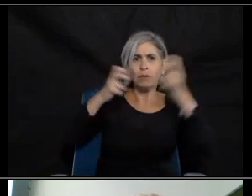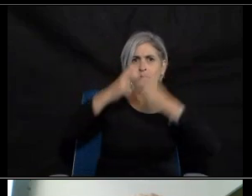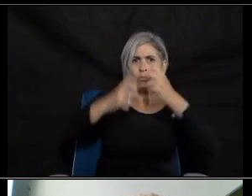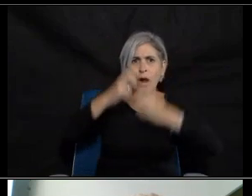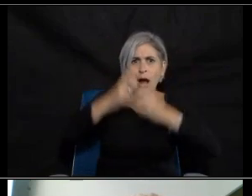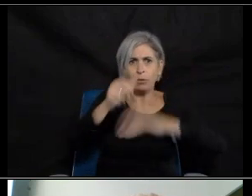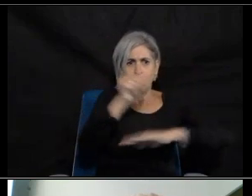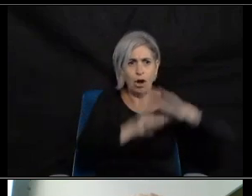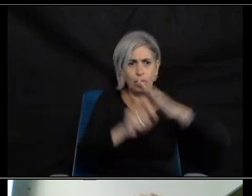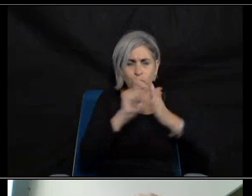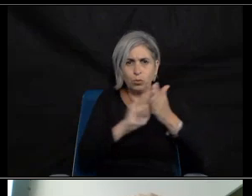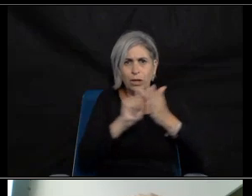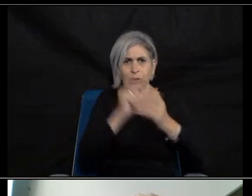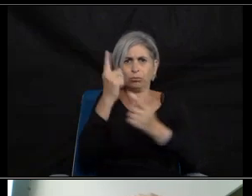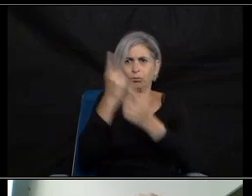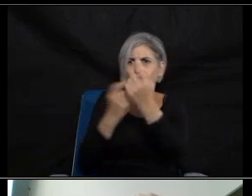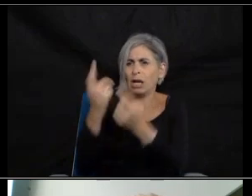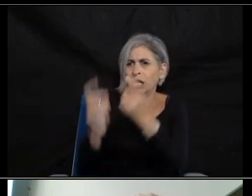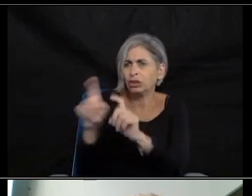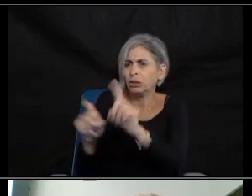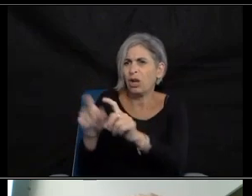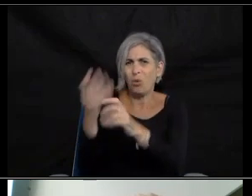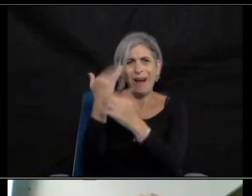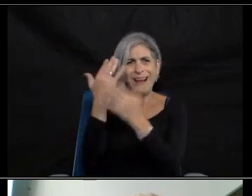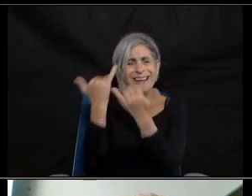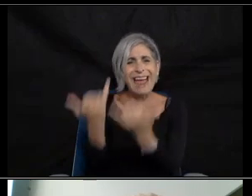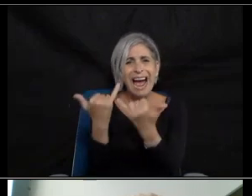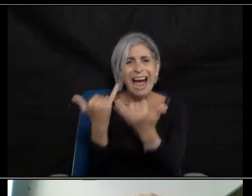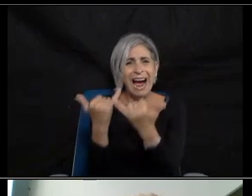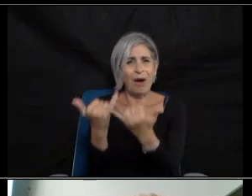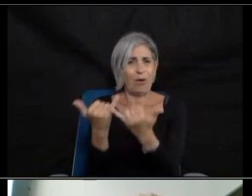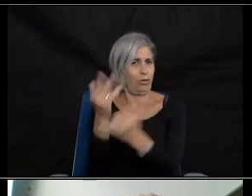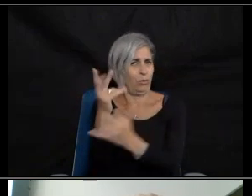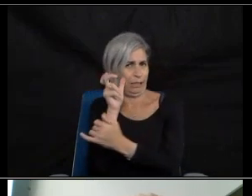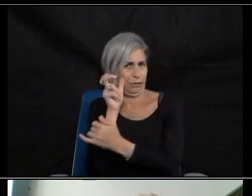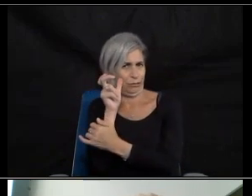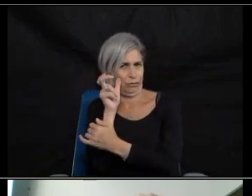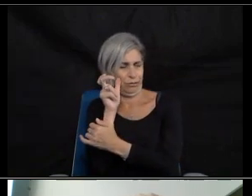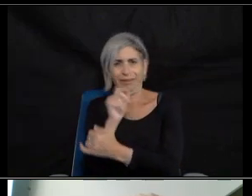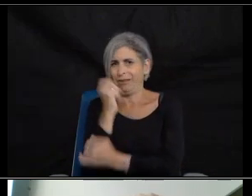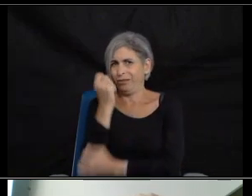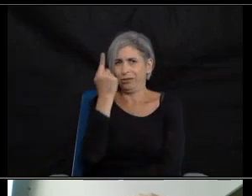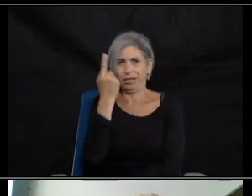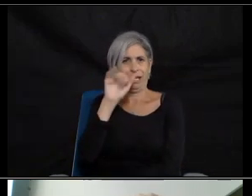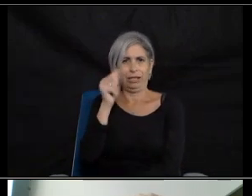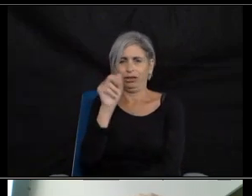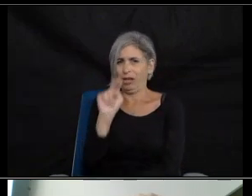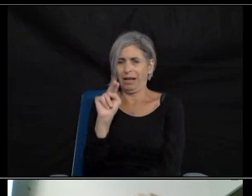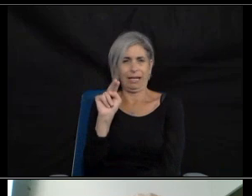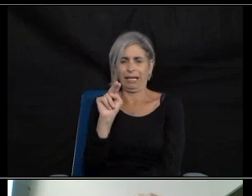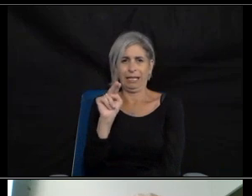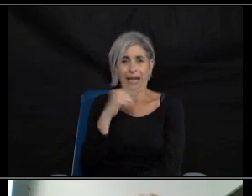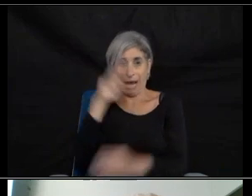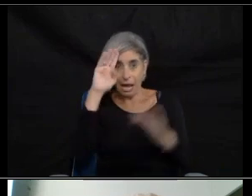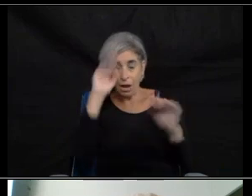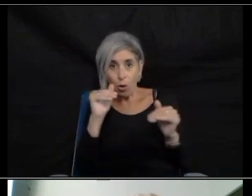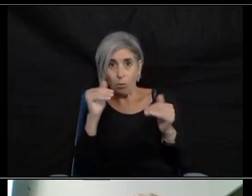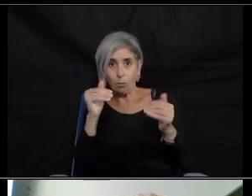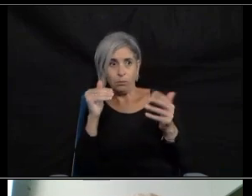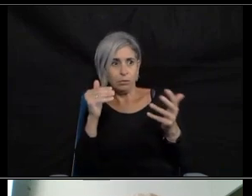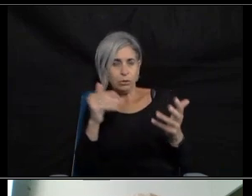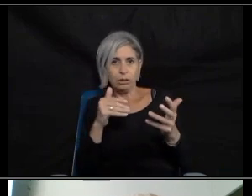underwriting issues were questionable, why is it now that we're hearing of it? I don't understand, John. And I hope you can hear the